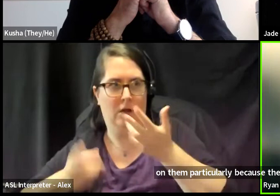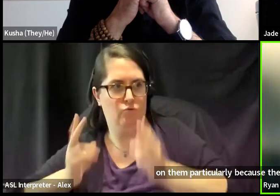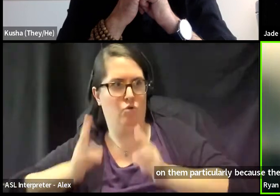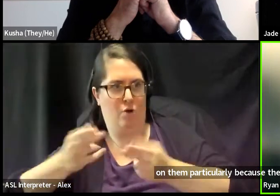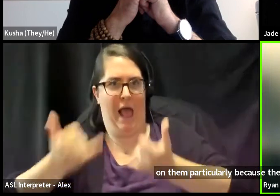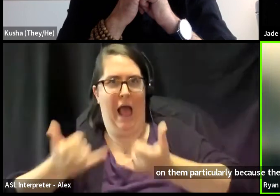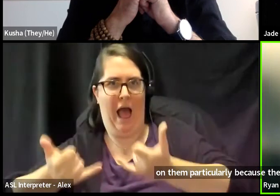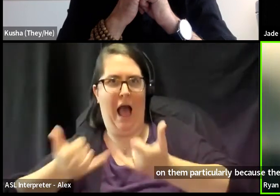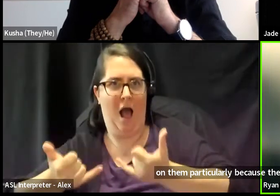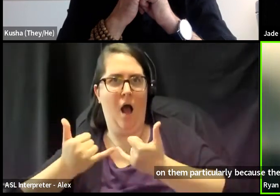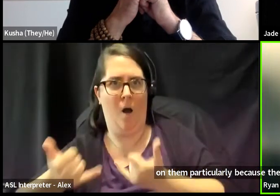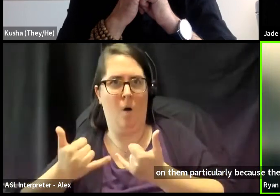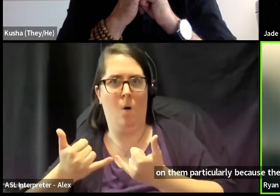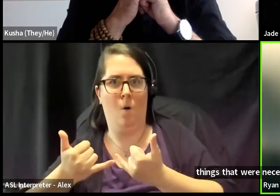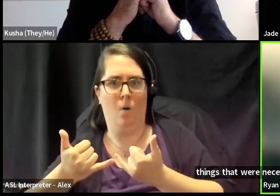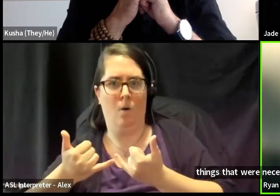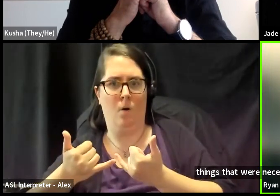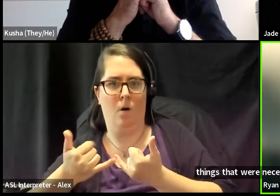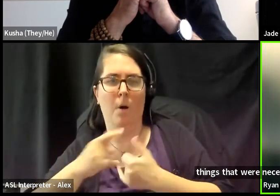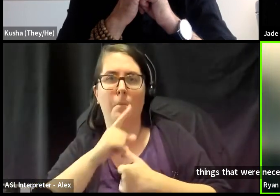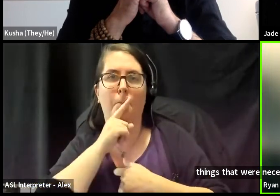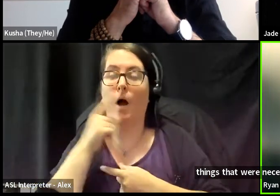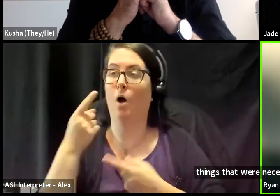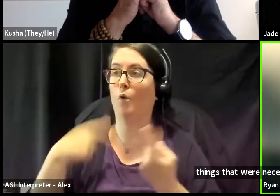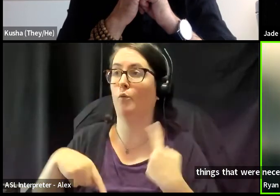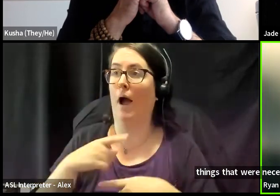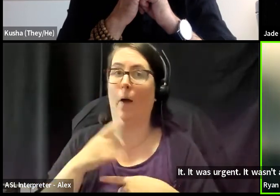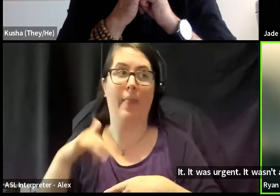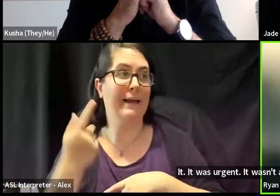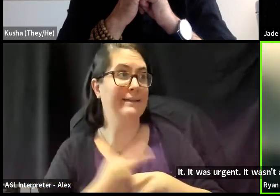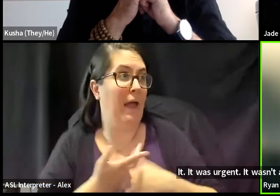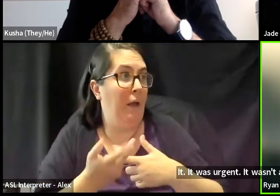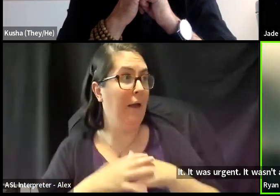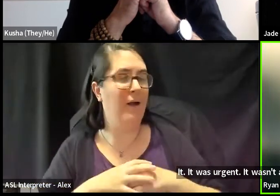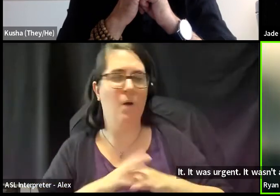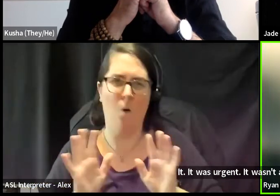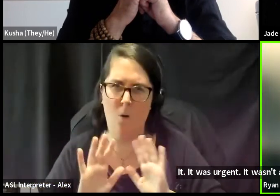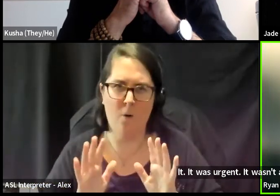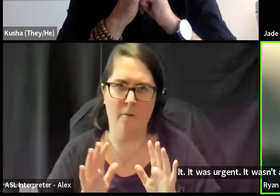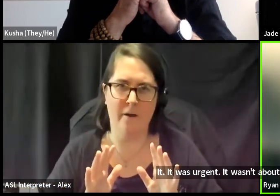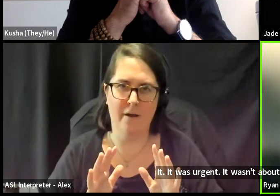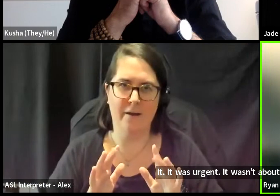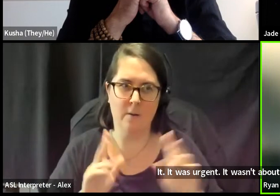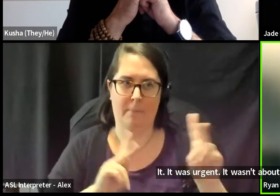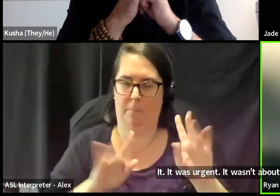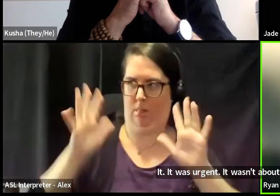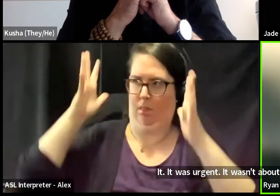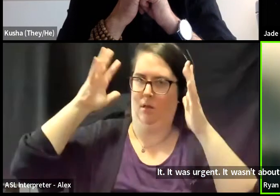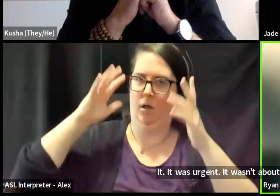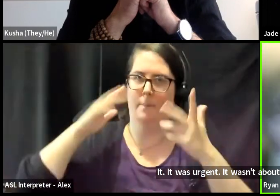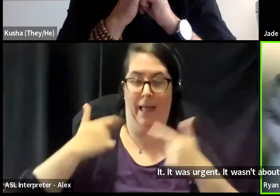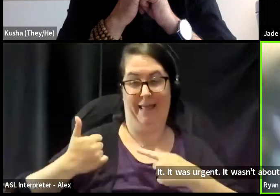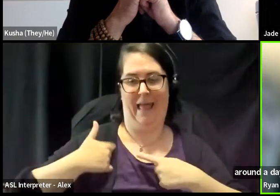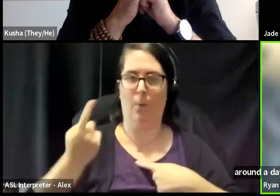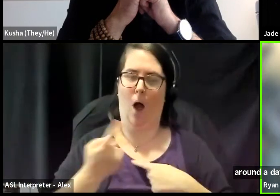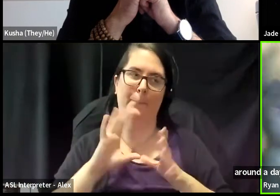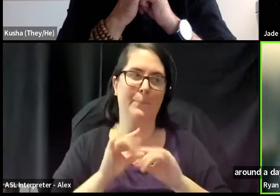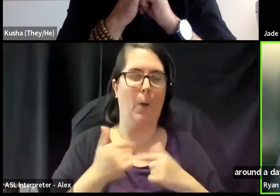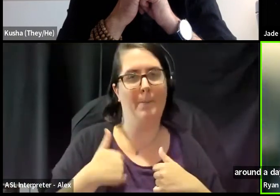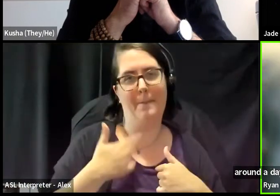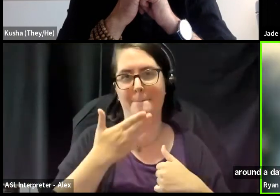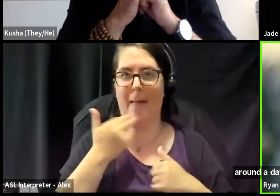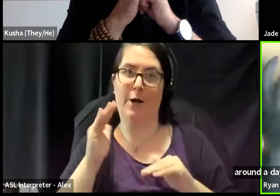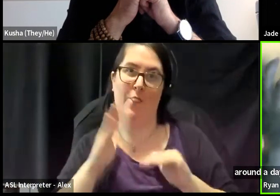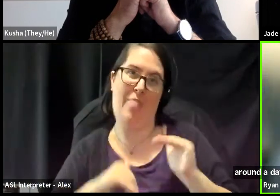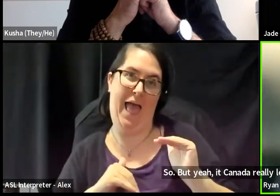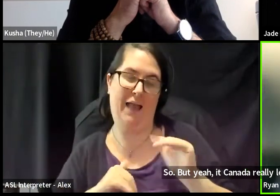wasn't about, just being around that day. So, but yeah, Canada really loves to maintain this narrative that we're like better than, when